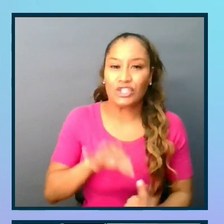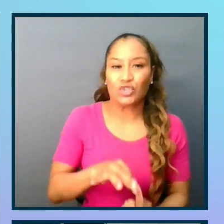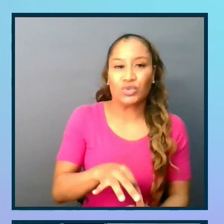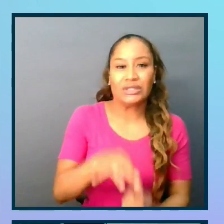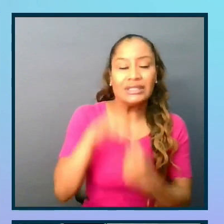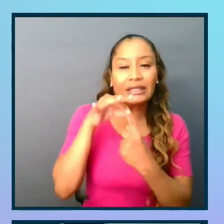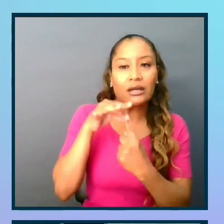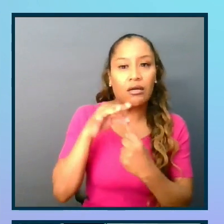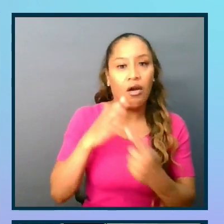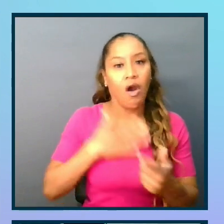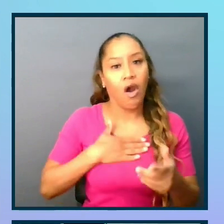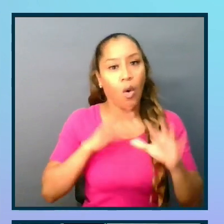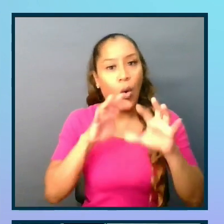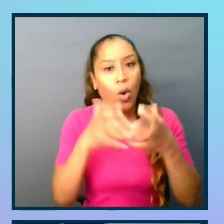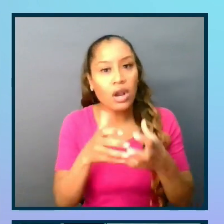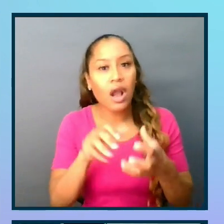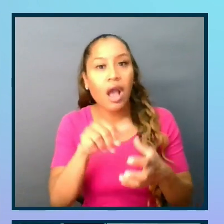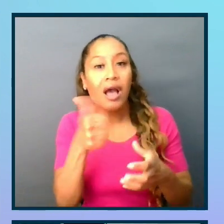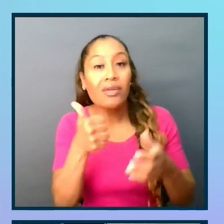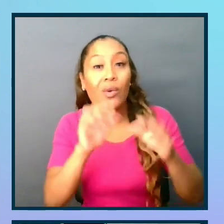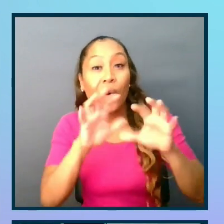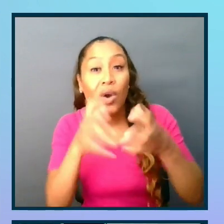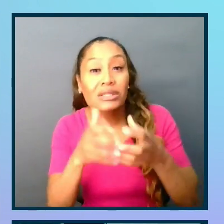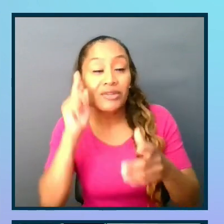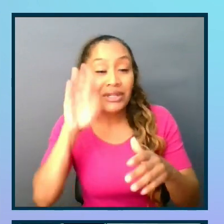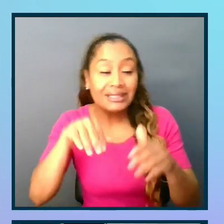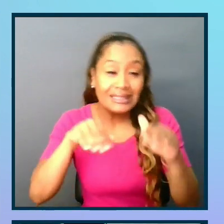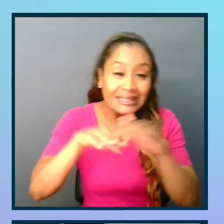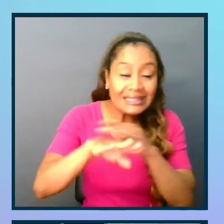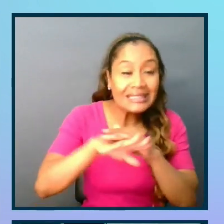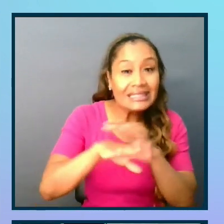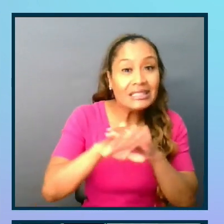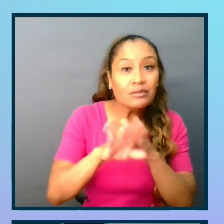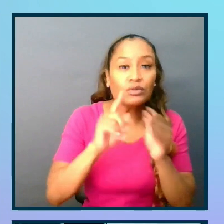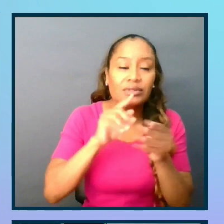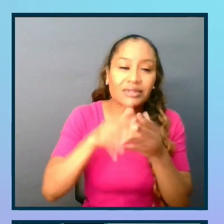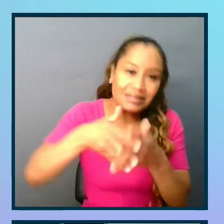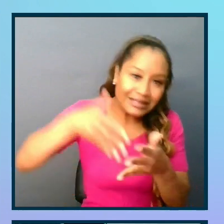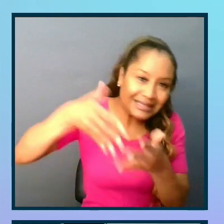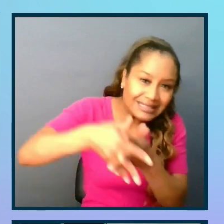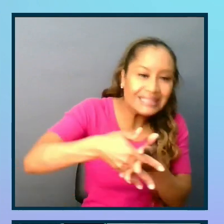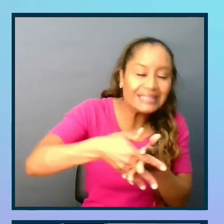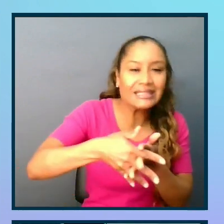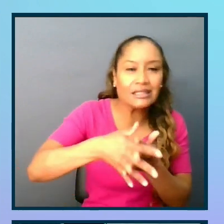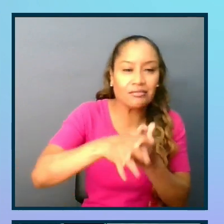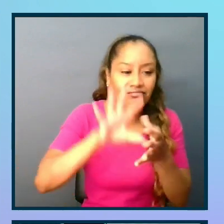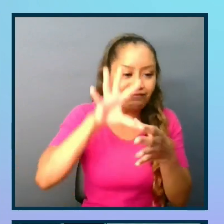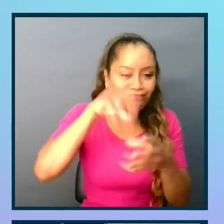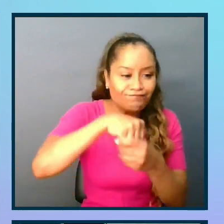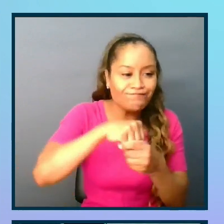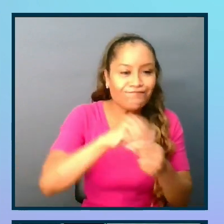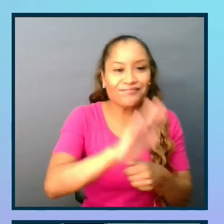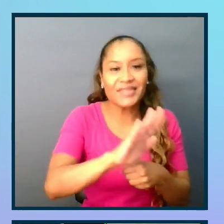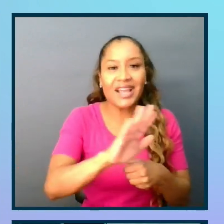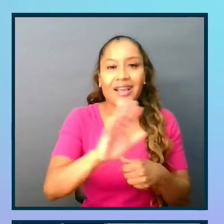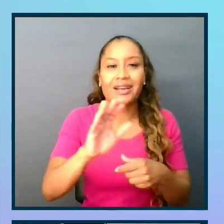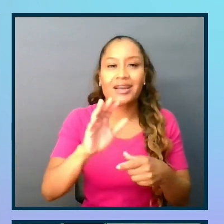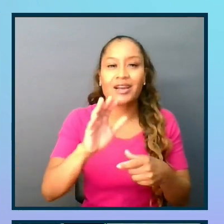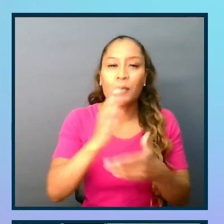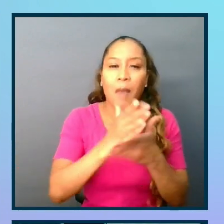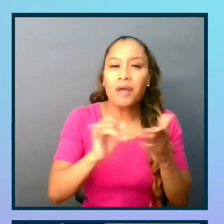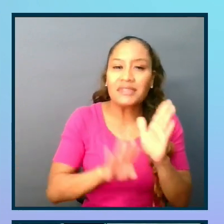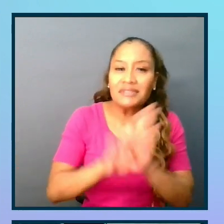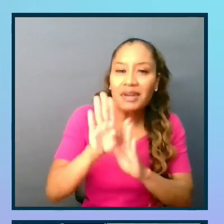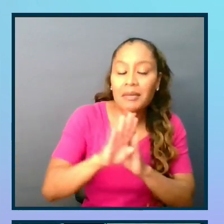to organizations or other organizations, that accessibility is more ingrained into the sort of the fabric of development.